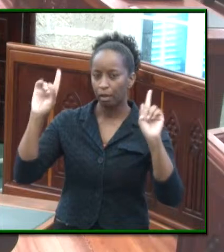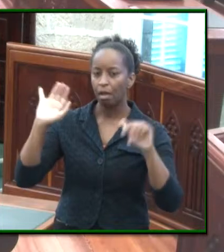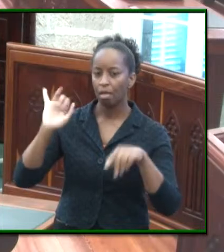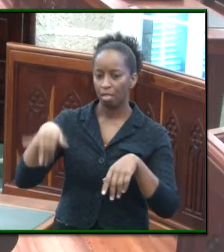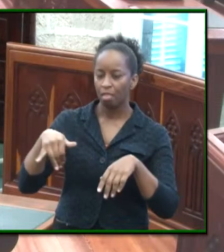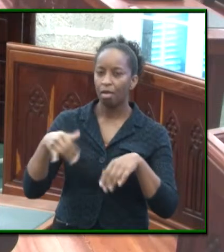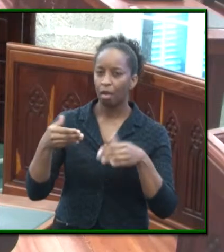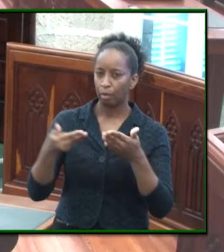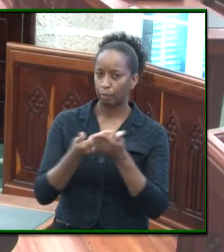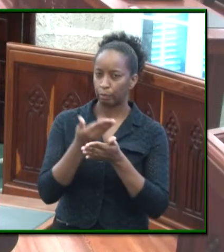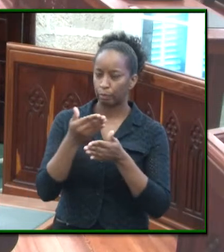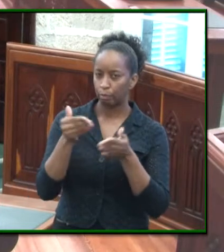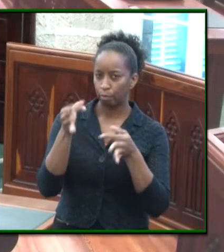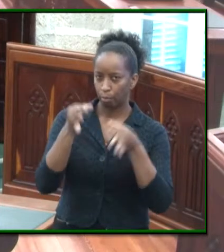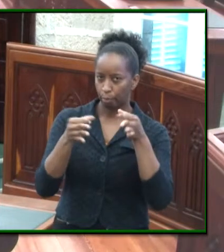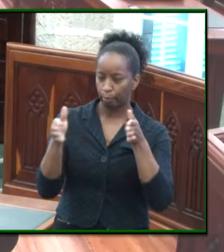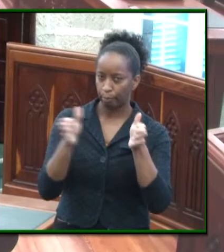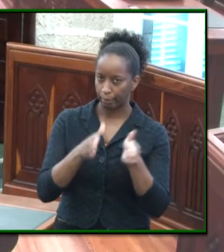Thank you.